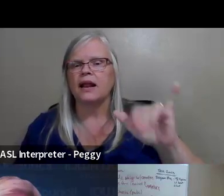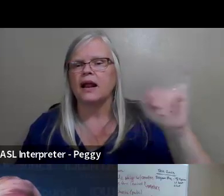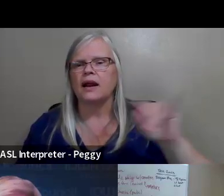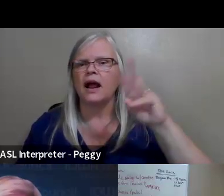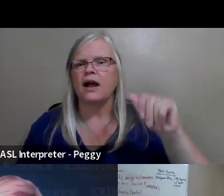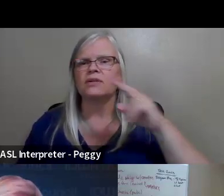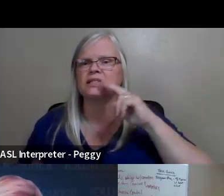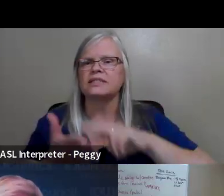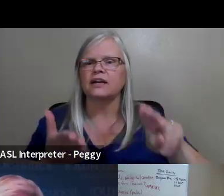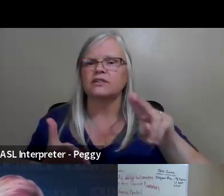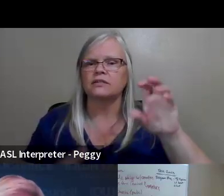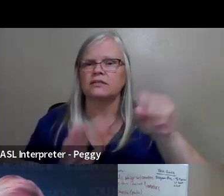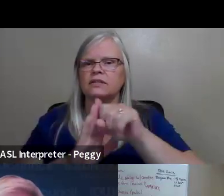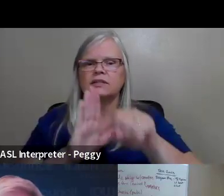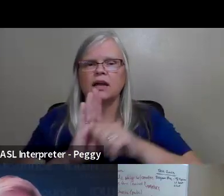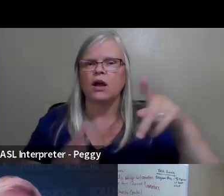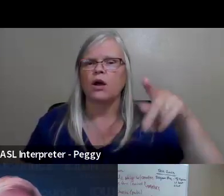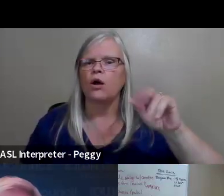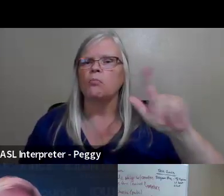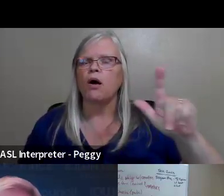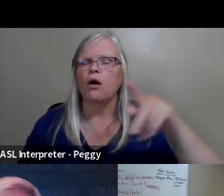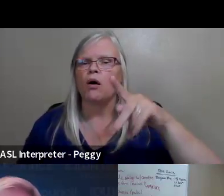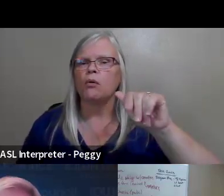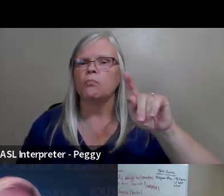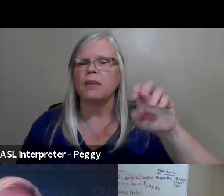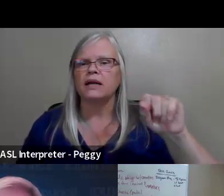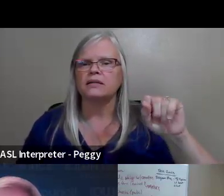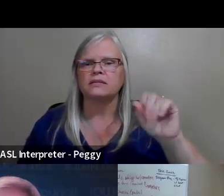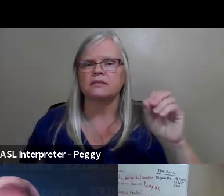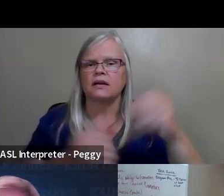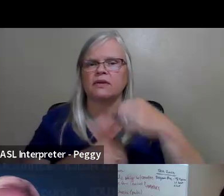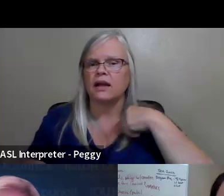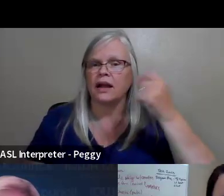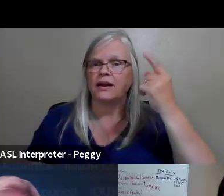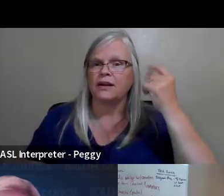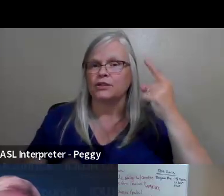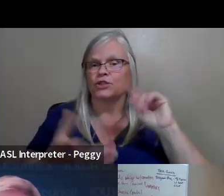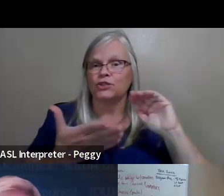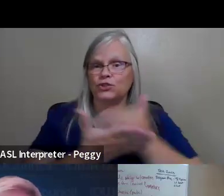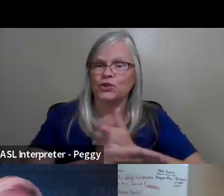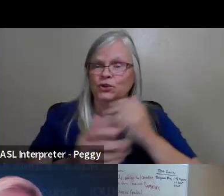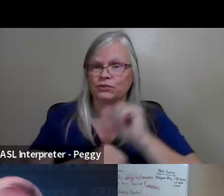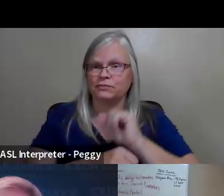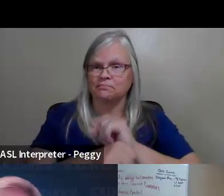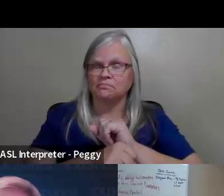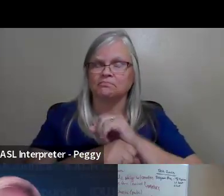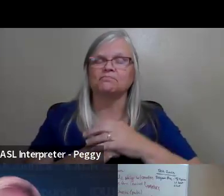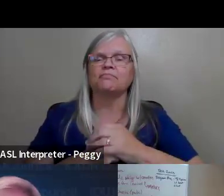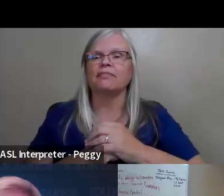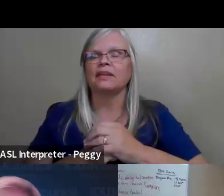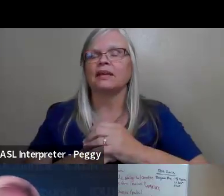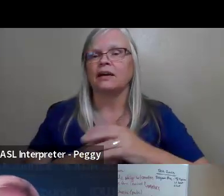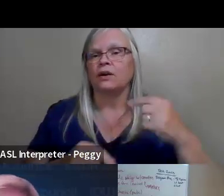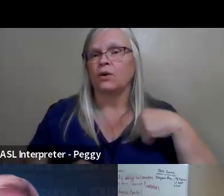Iowa Secretary of State Paul Pate's office. As I understand it, she's new to her position. And we